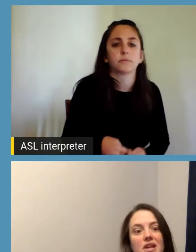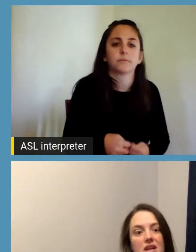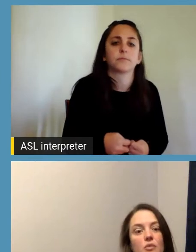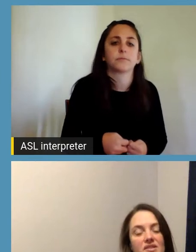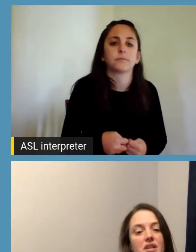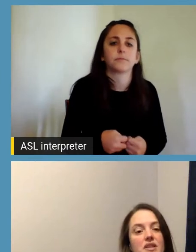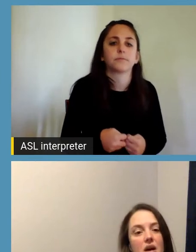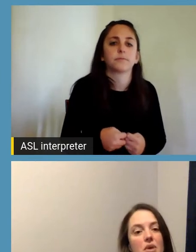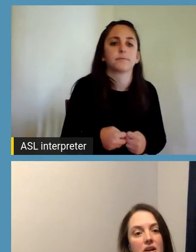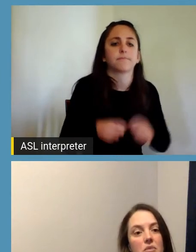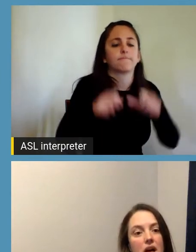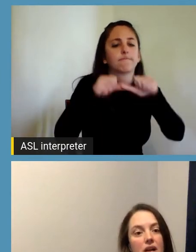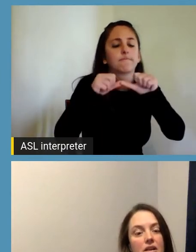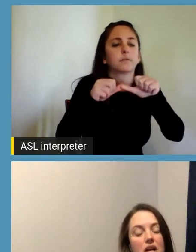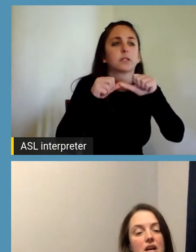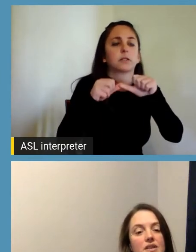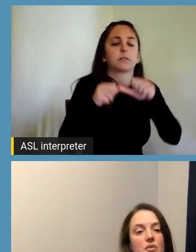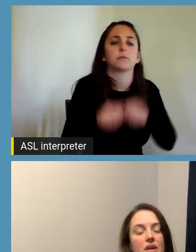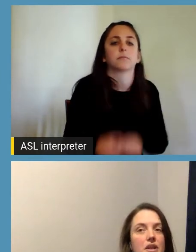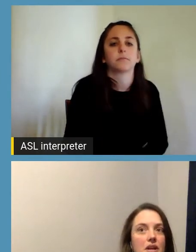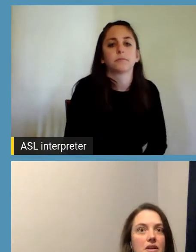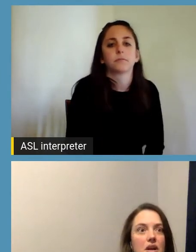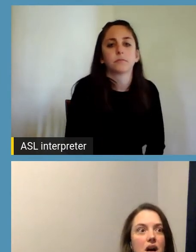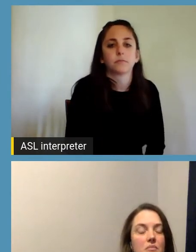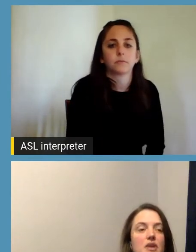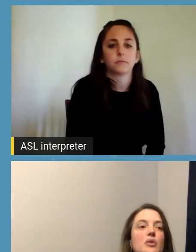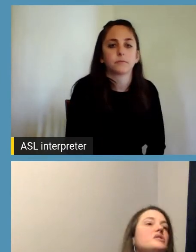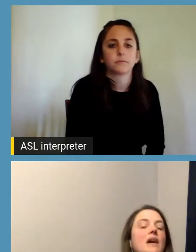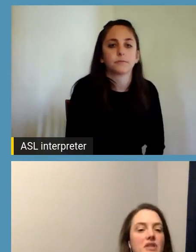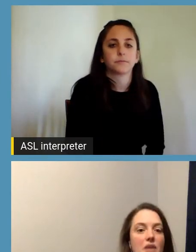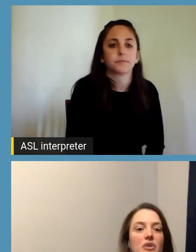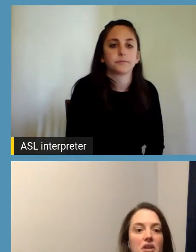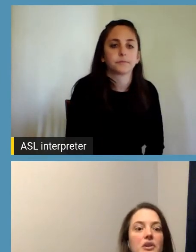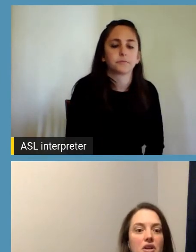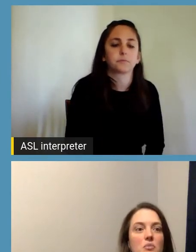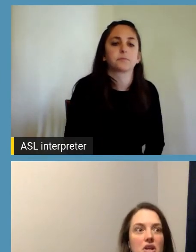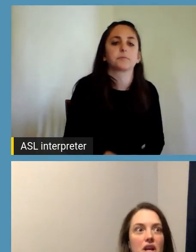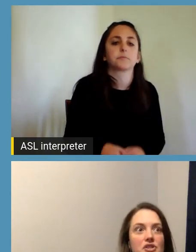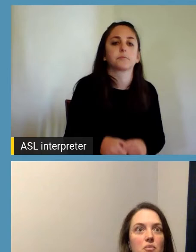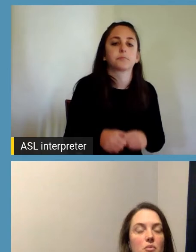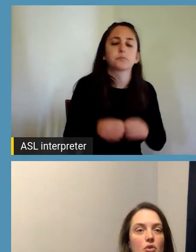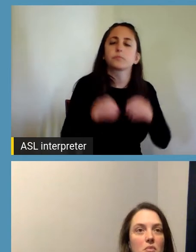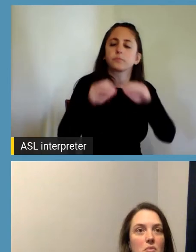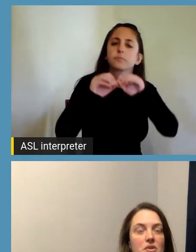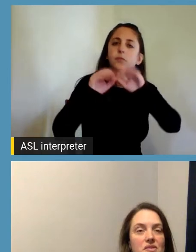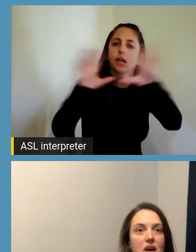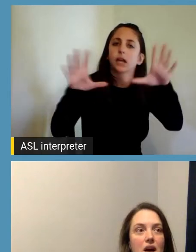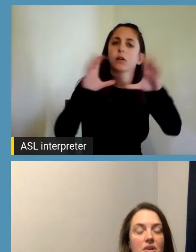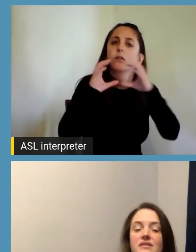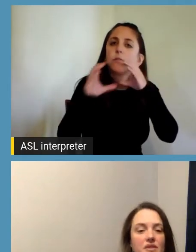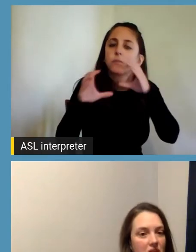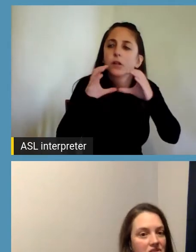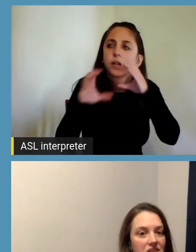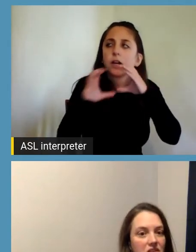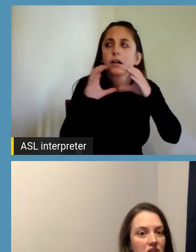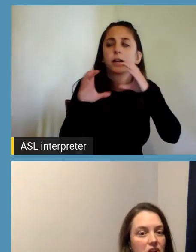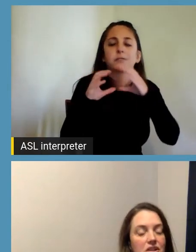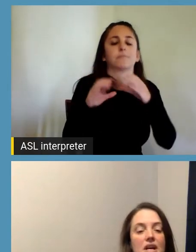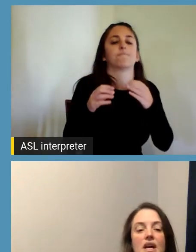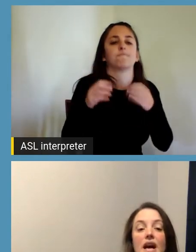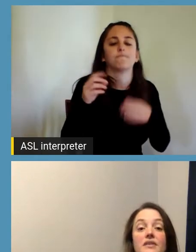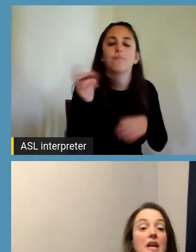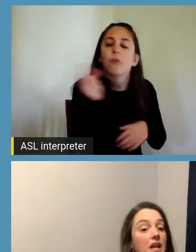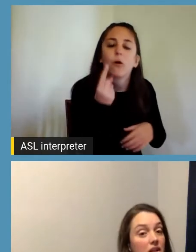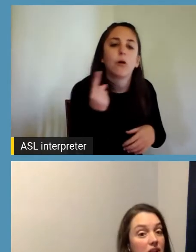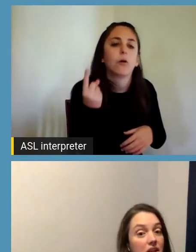but we stick to that bottom line. So I think, just having that really clear communication with board members is obviously very